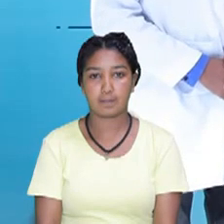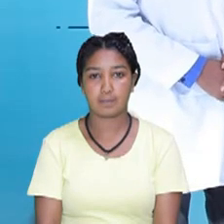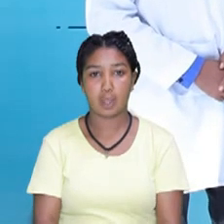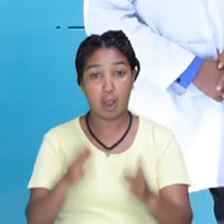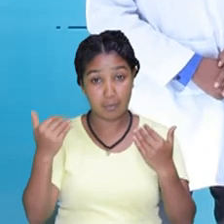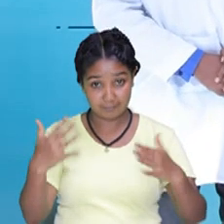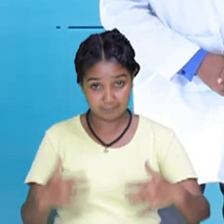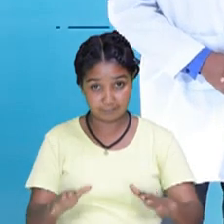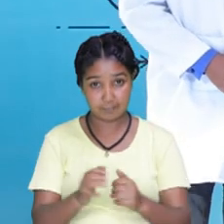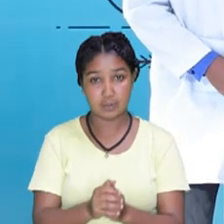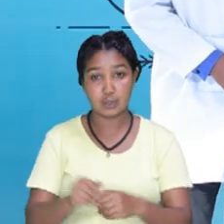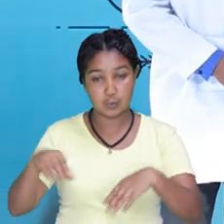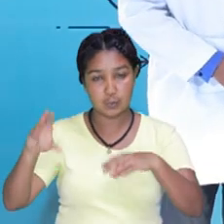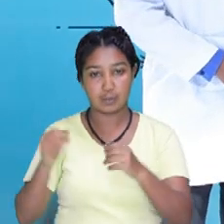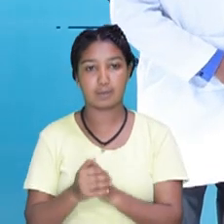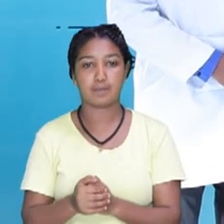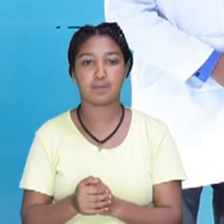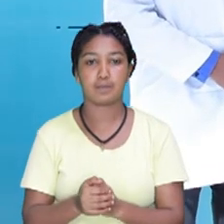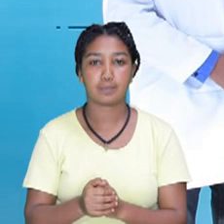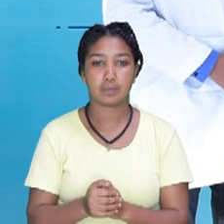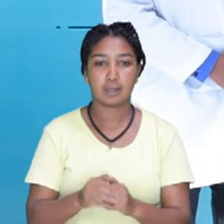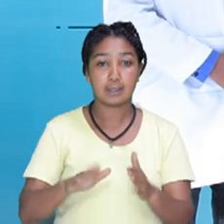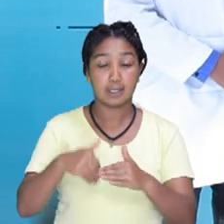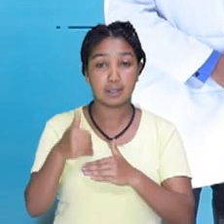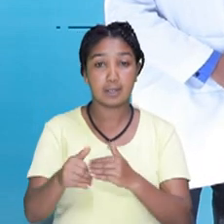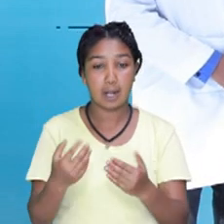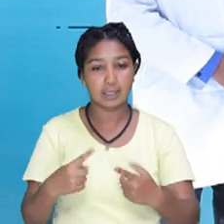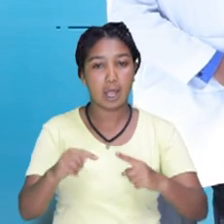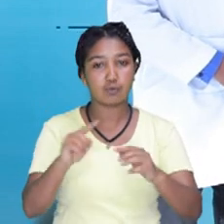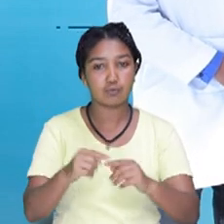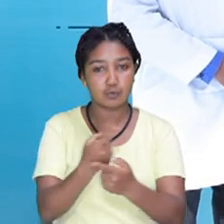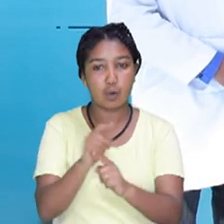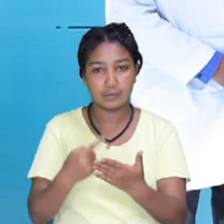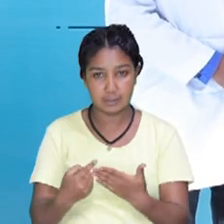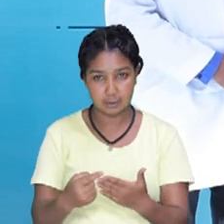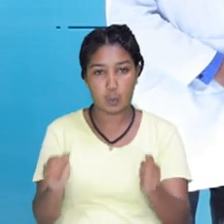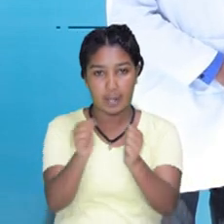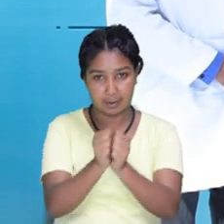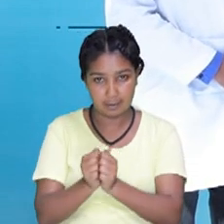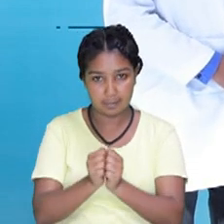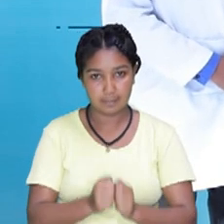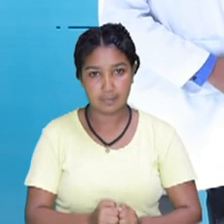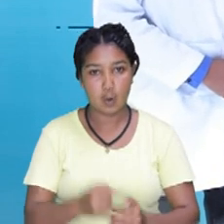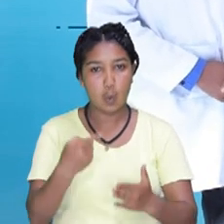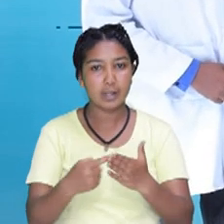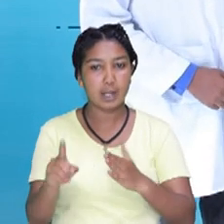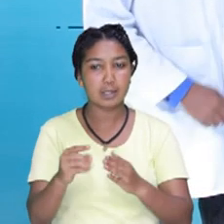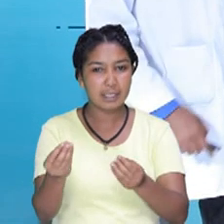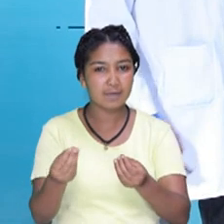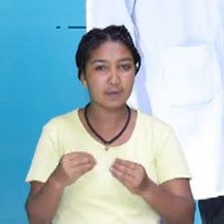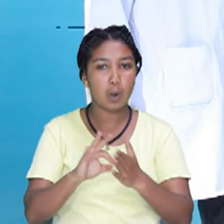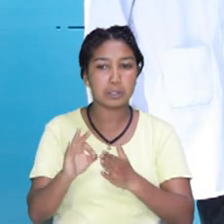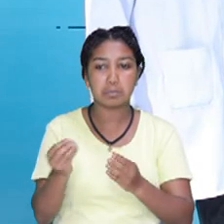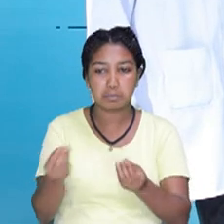I hope you have tried that, students. Then let's try to solve this together. What are the